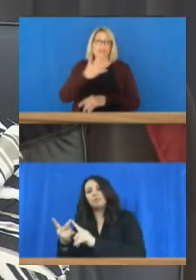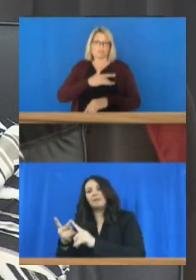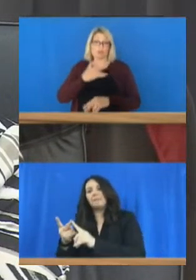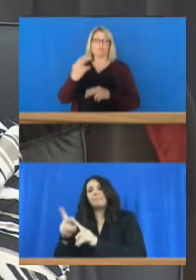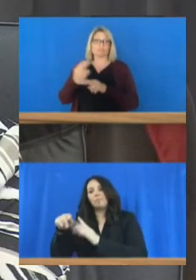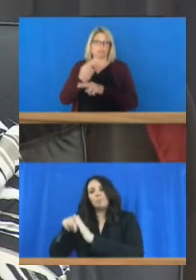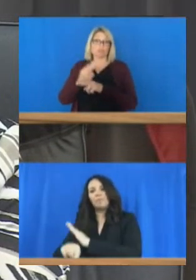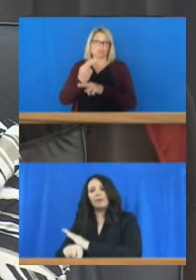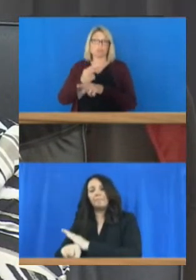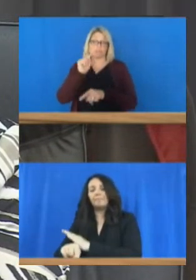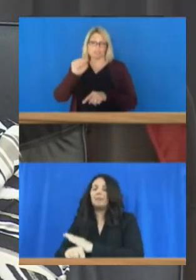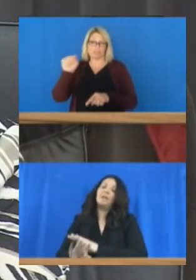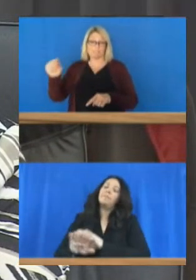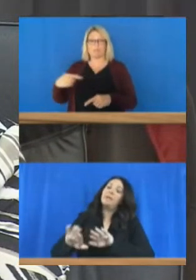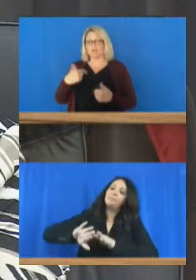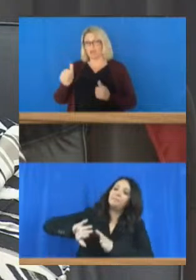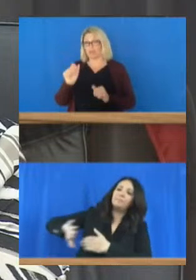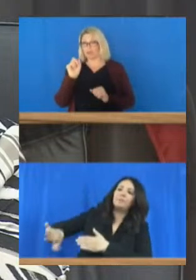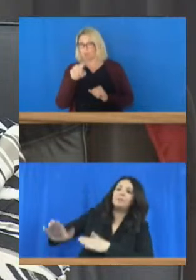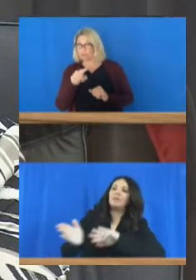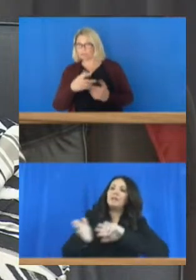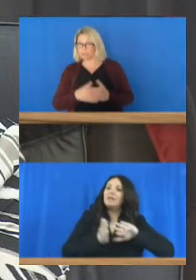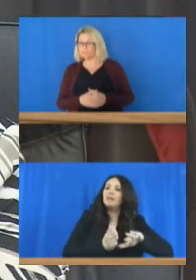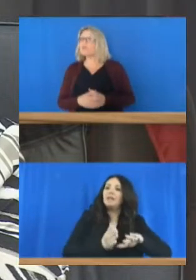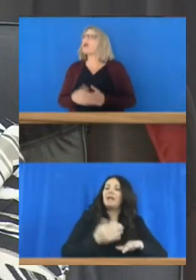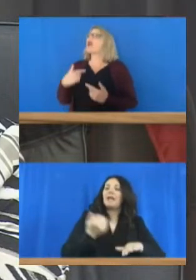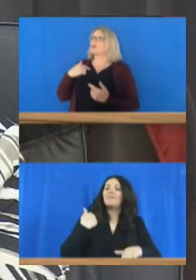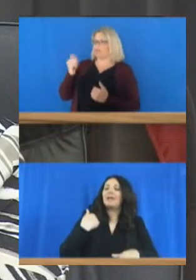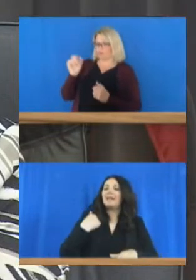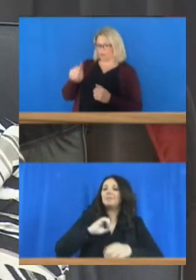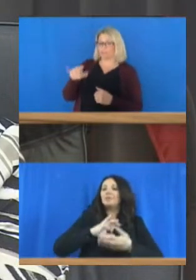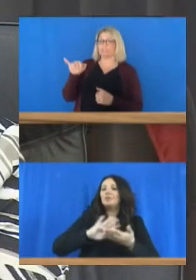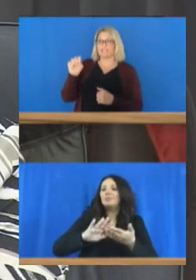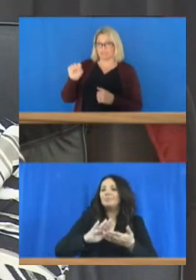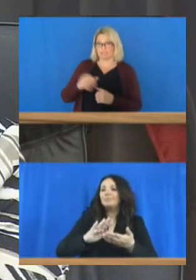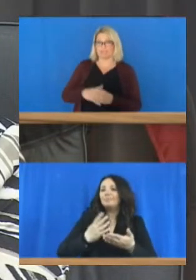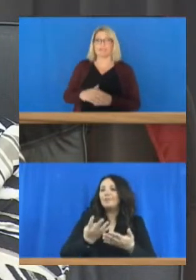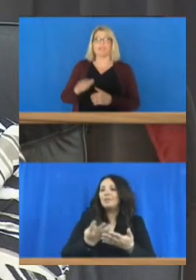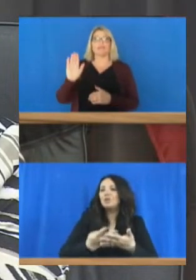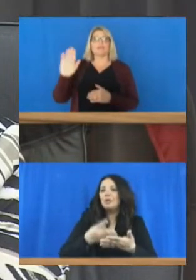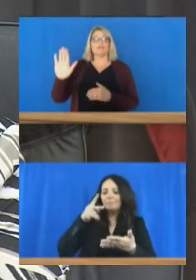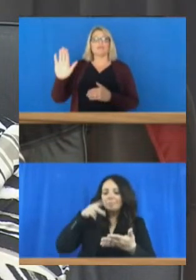think that's where all the information and guidance is being funneled through.